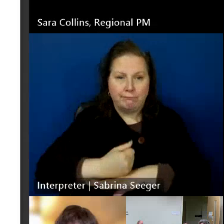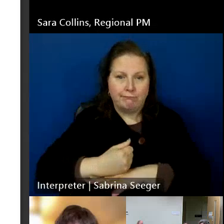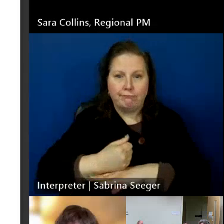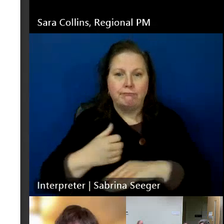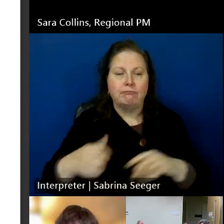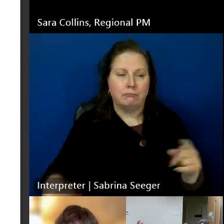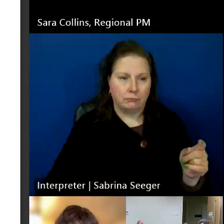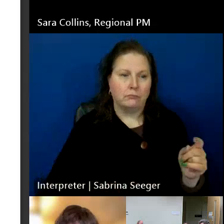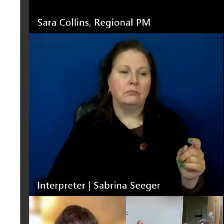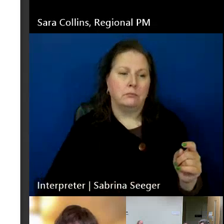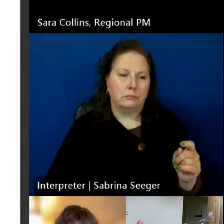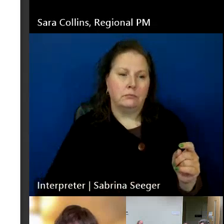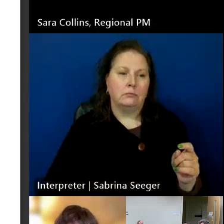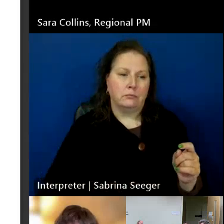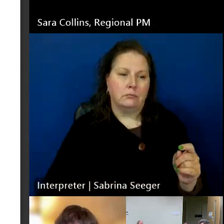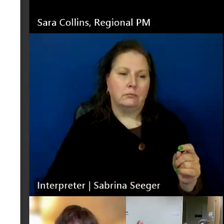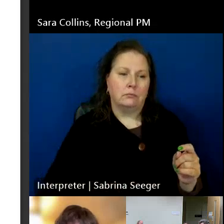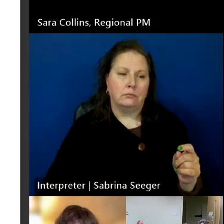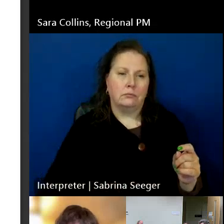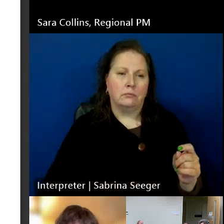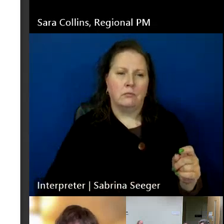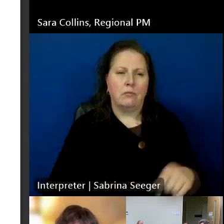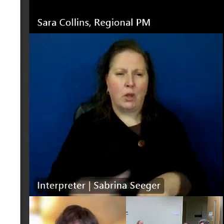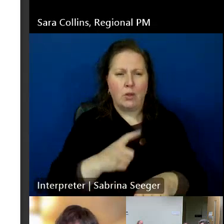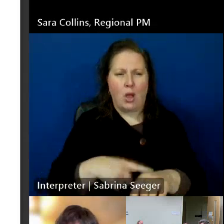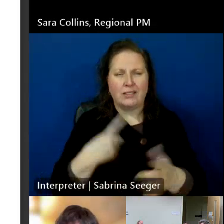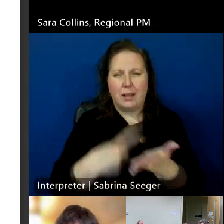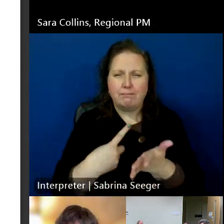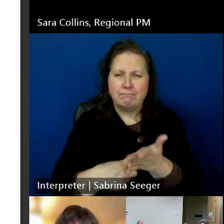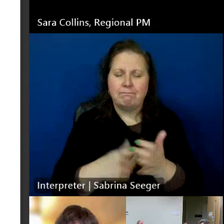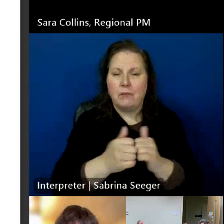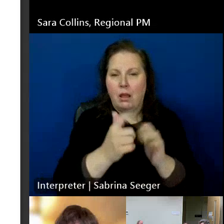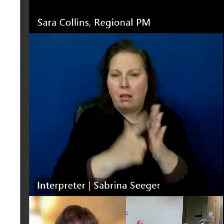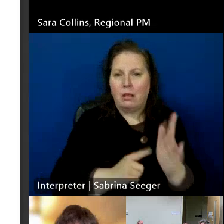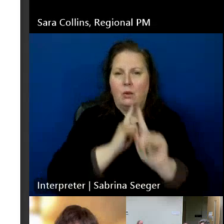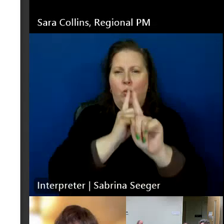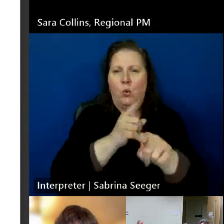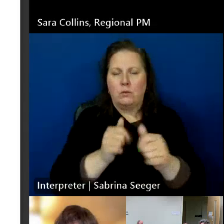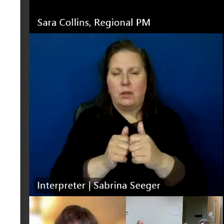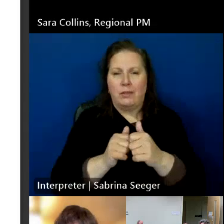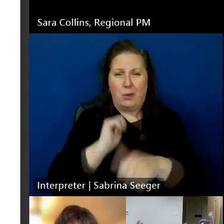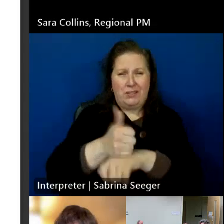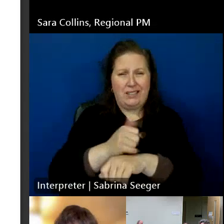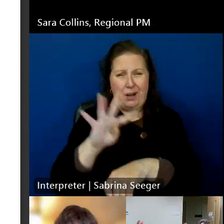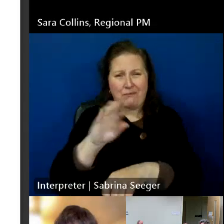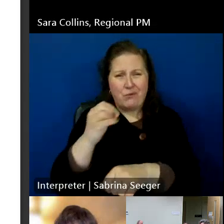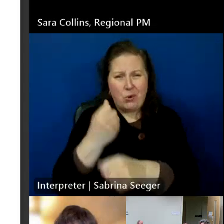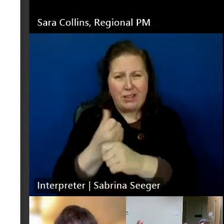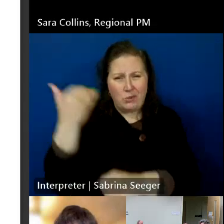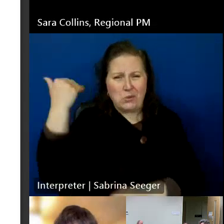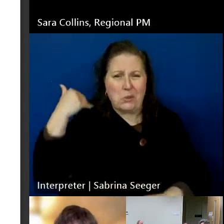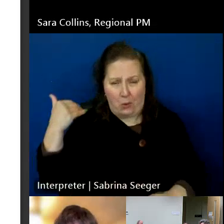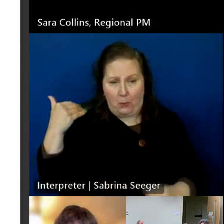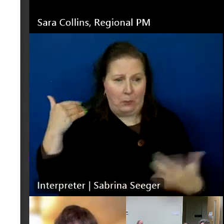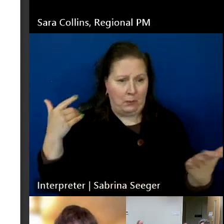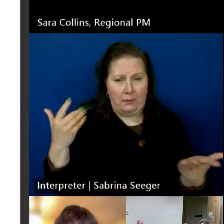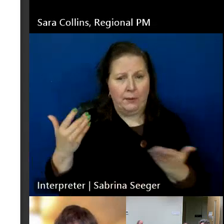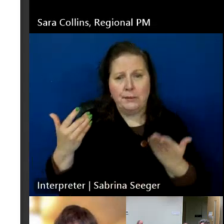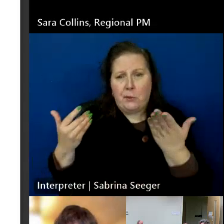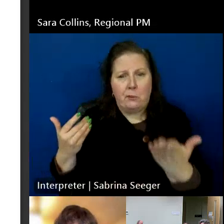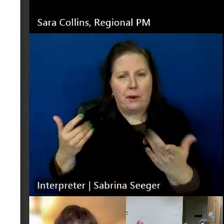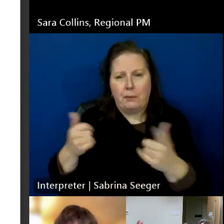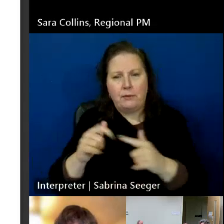then we spent a lot of time discussing some of the statutory goals, which were first drafted 40 years ago. And we have a recommendation that